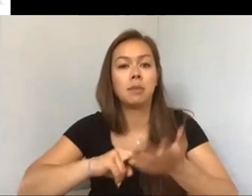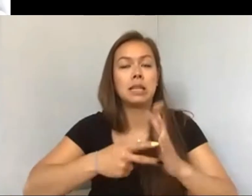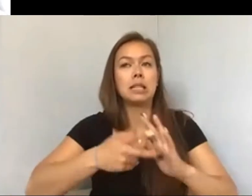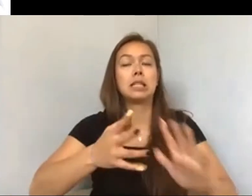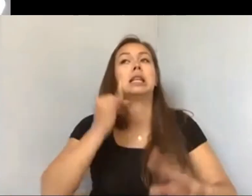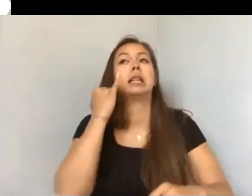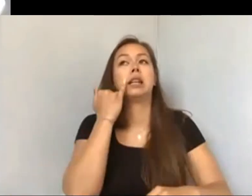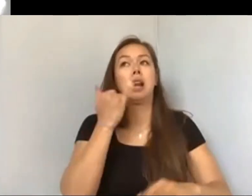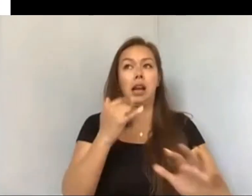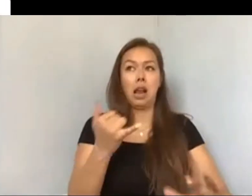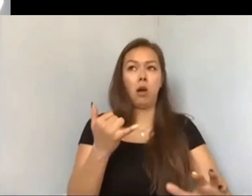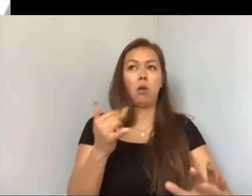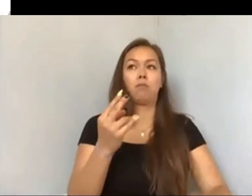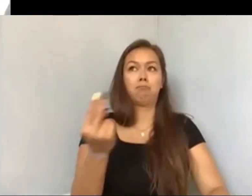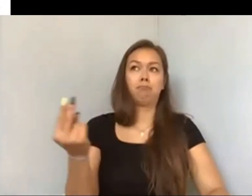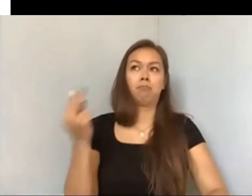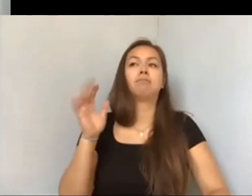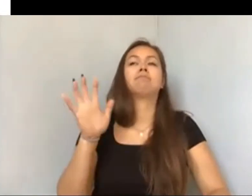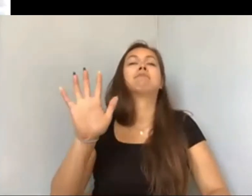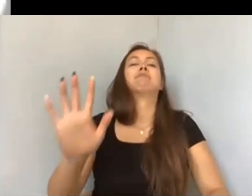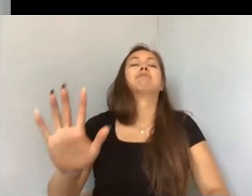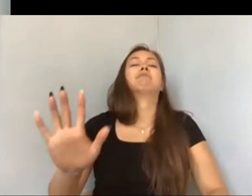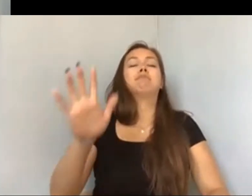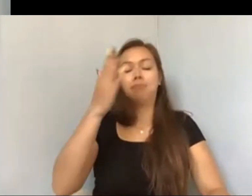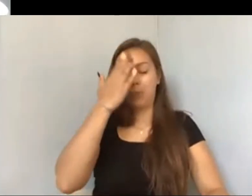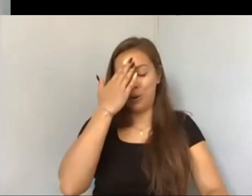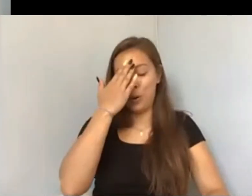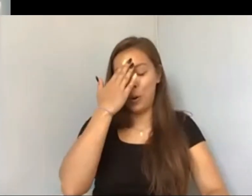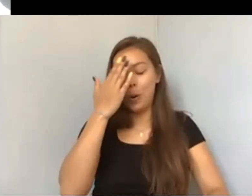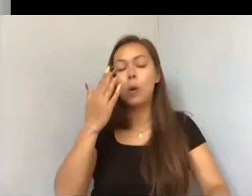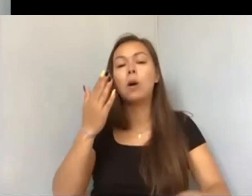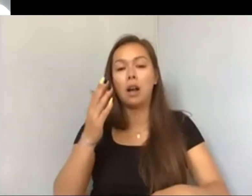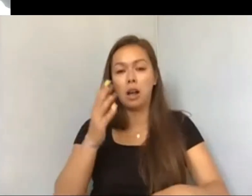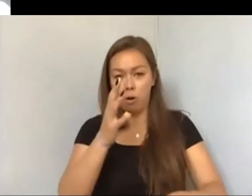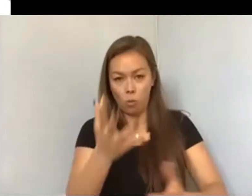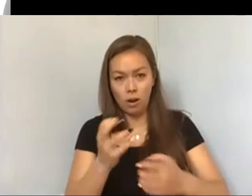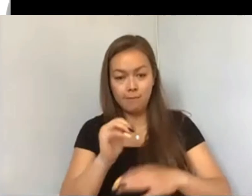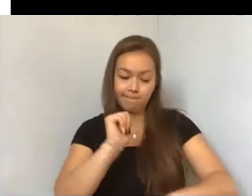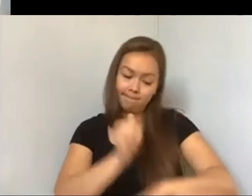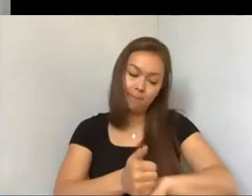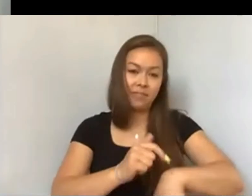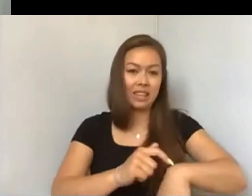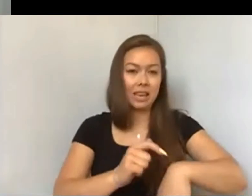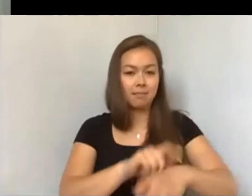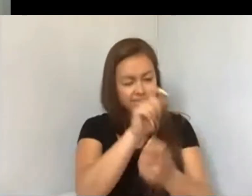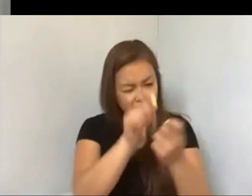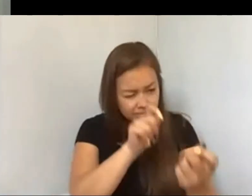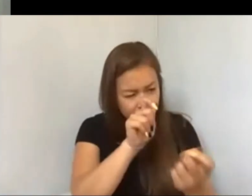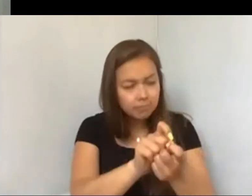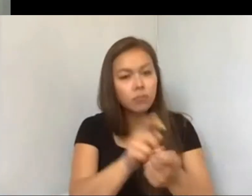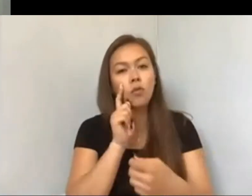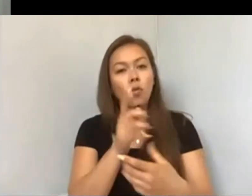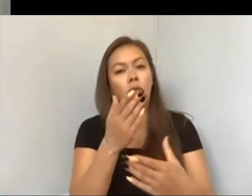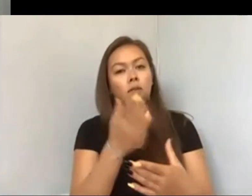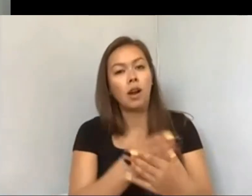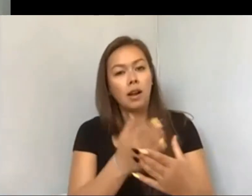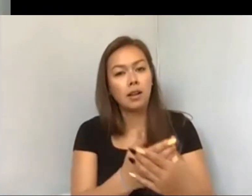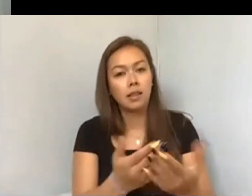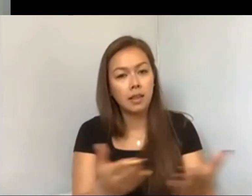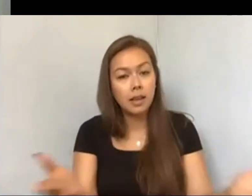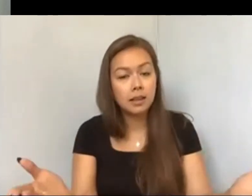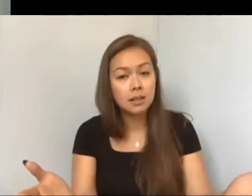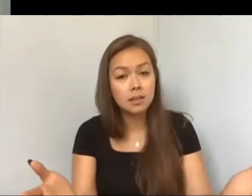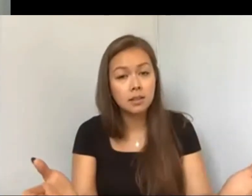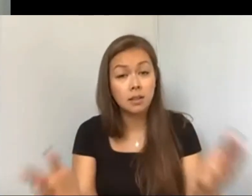really paramount, because I know one of the things I want to be doing at Tangled right now is we've grown so much,